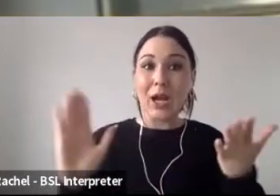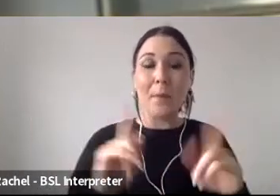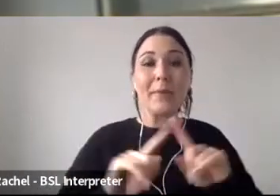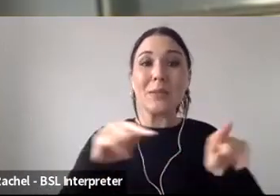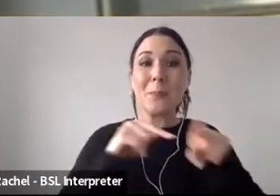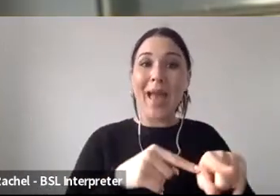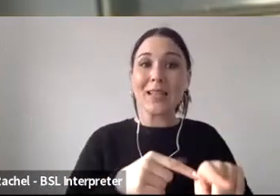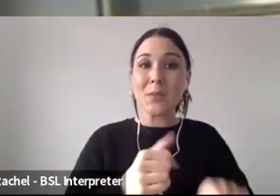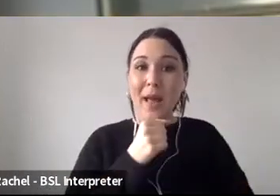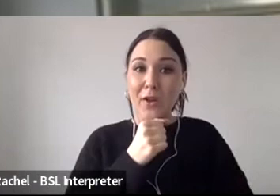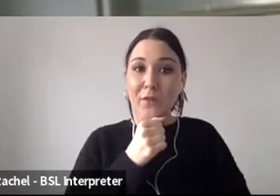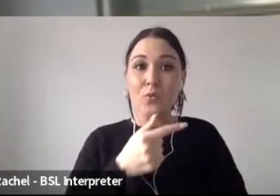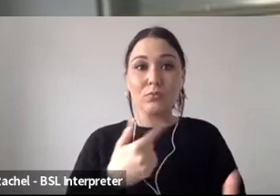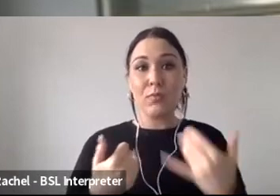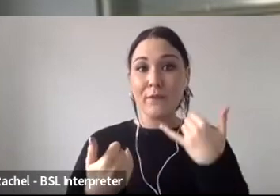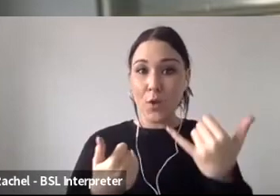of the phone.